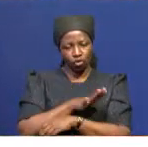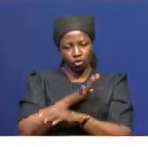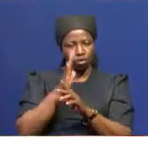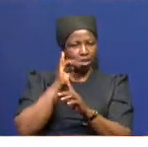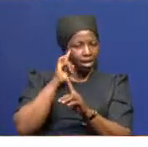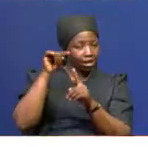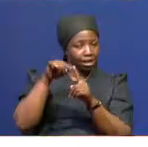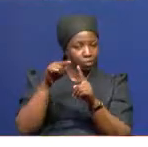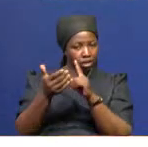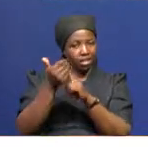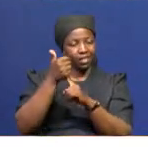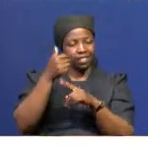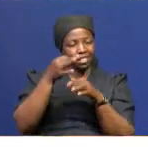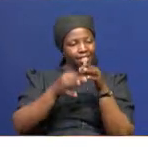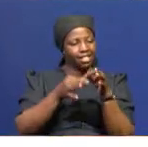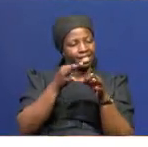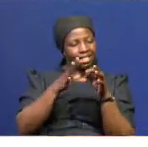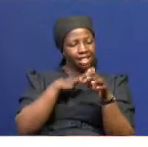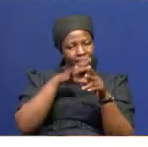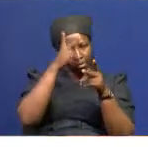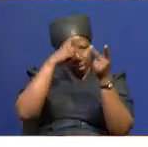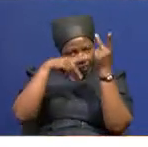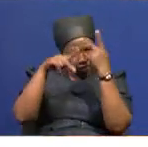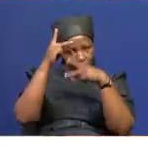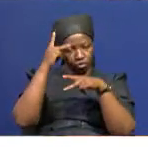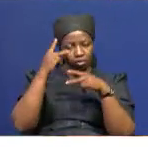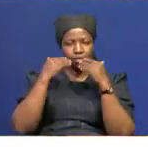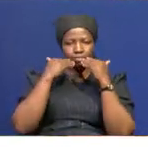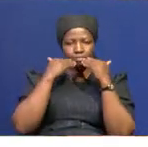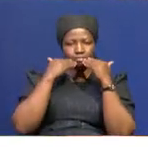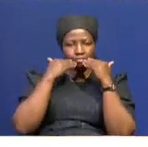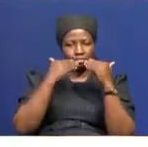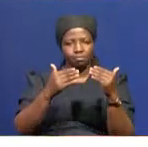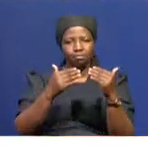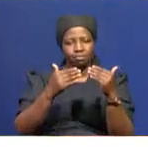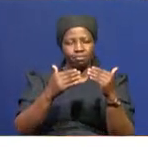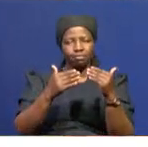of justice and professionalism. I thank you.